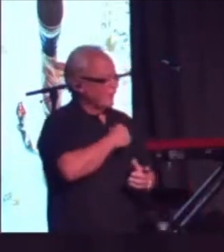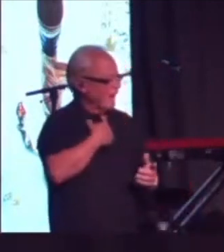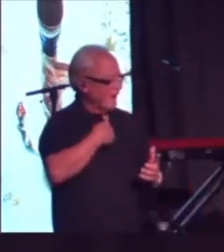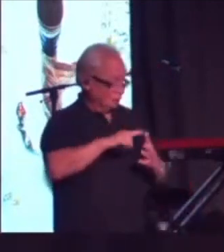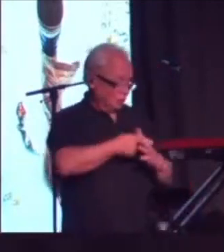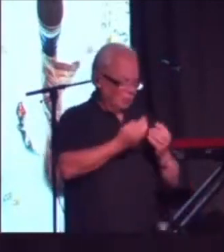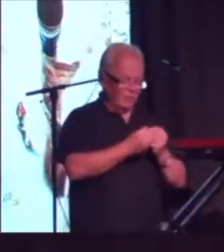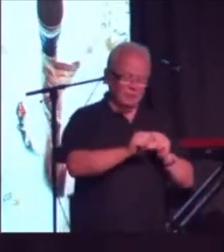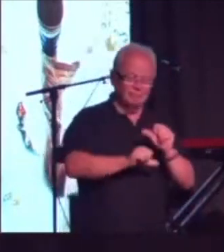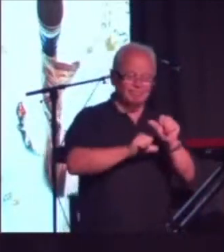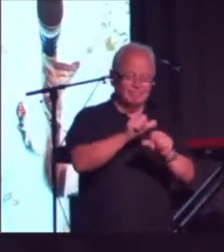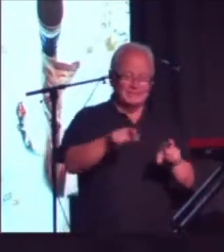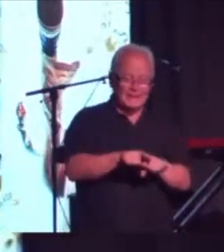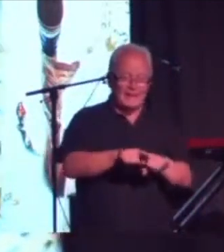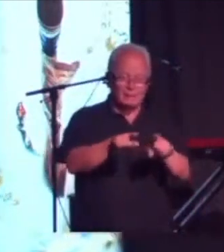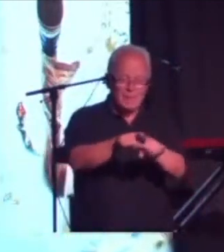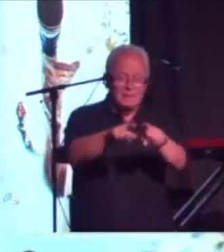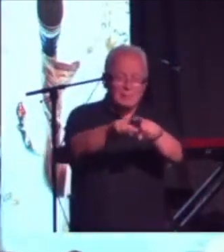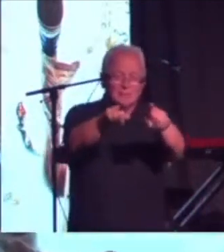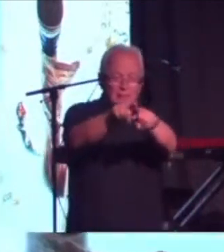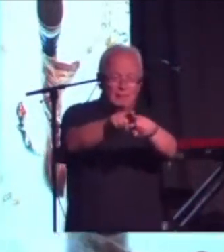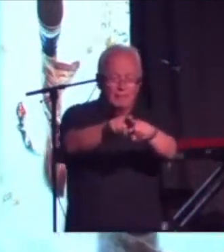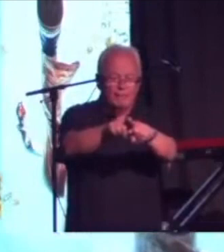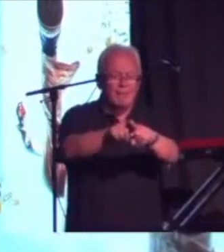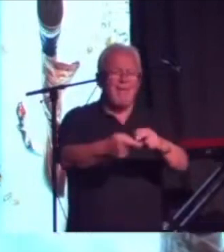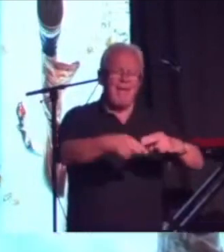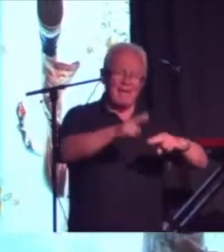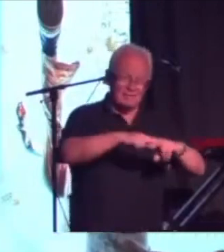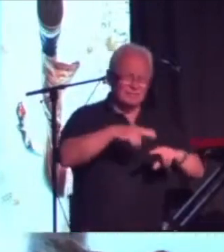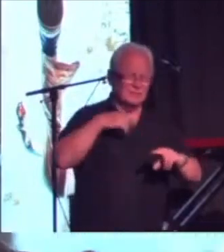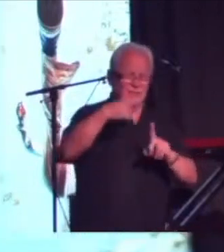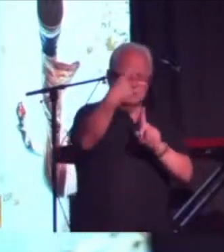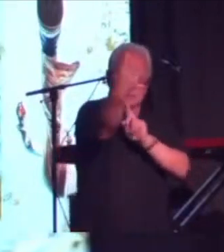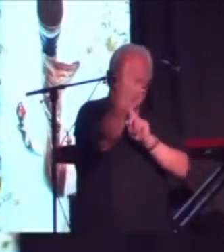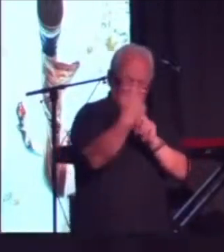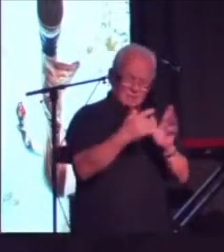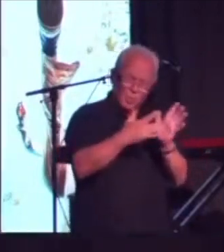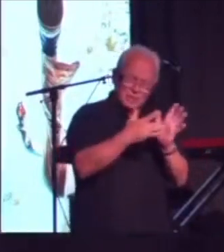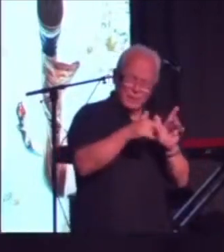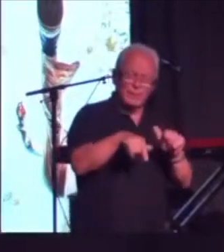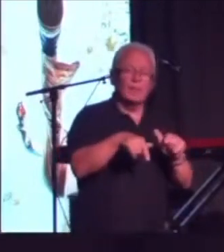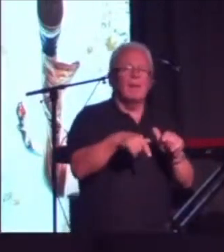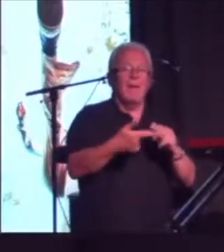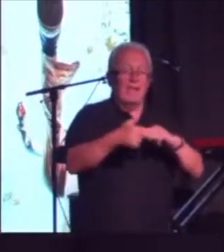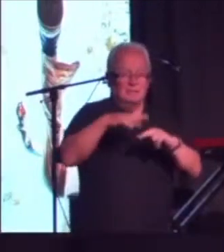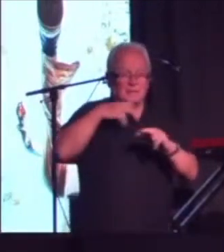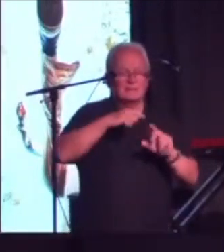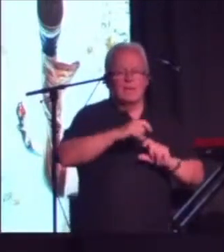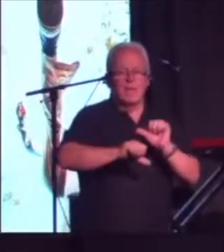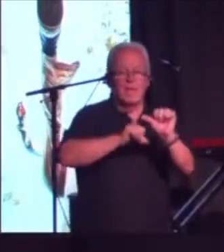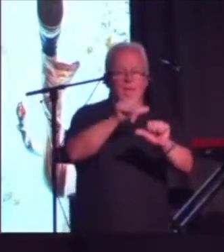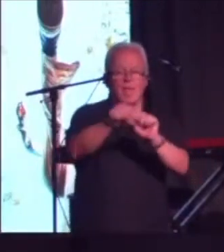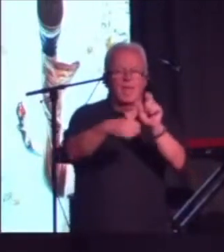consistency. Because in order to receive faithful wounds, now don't miss this, in order to receive faithful wounds, you have